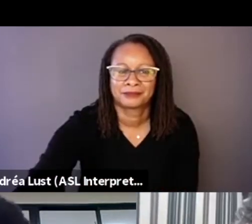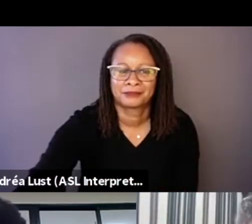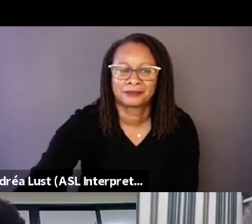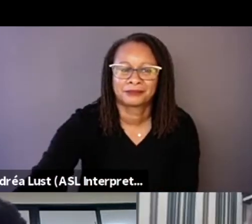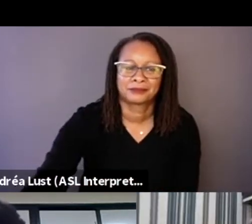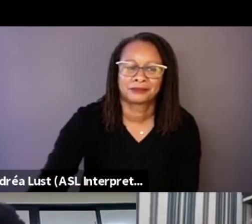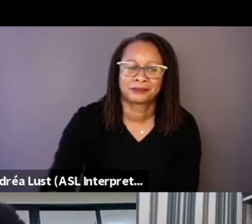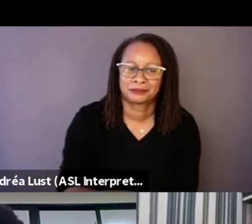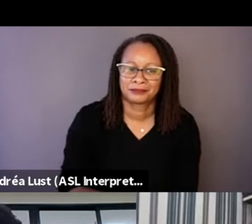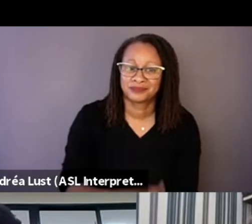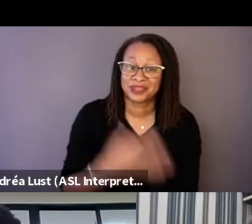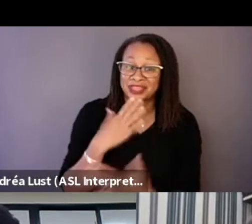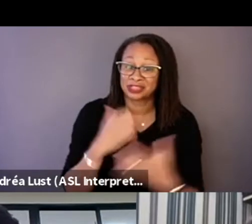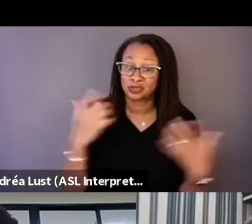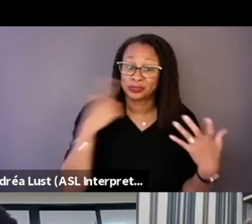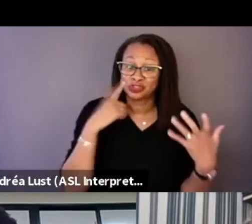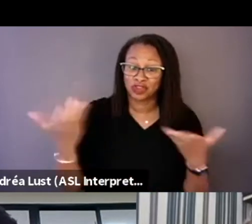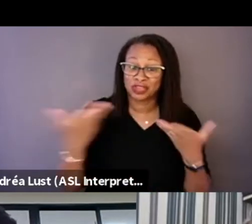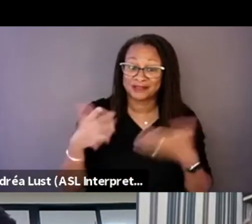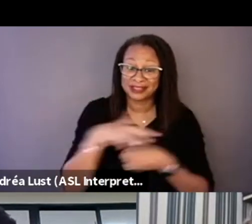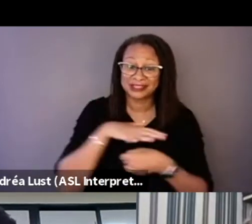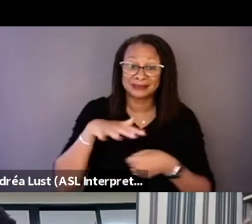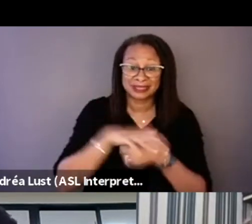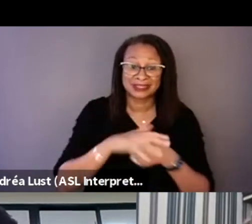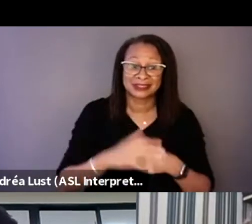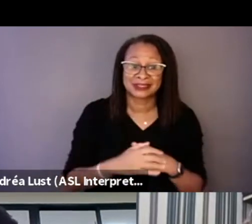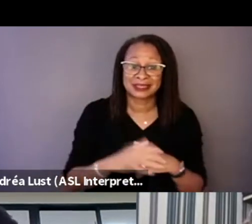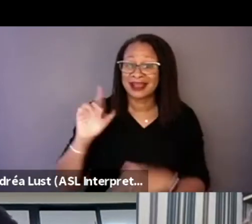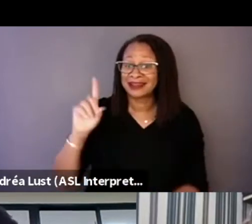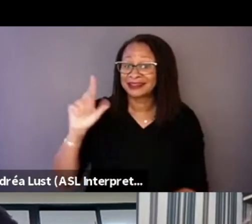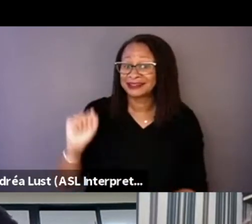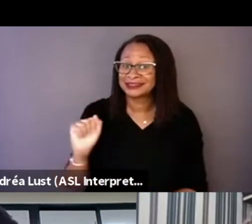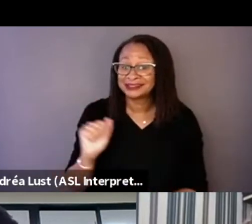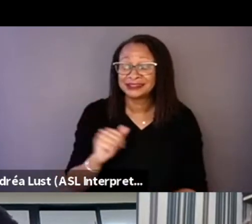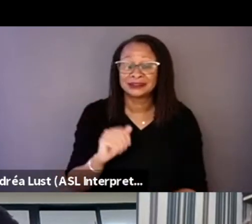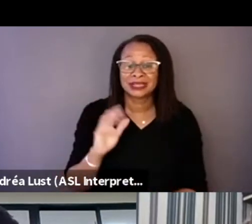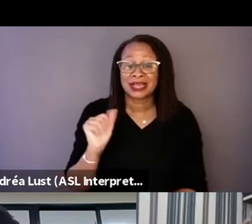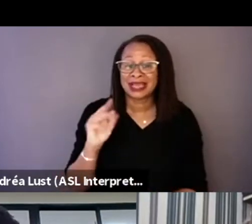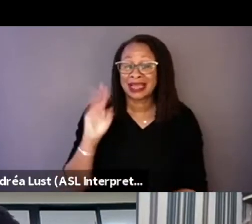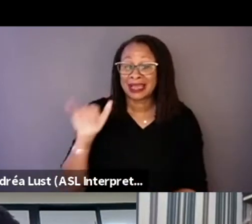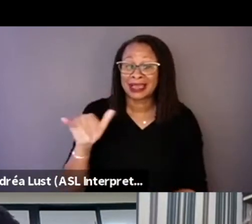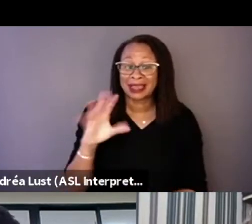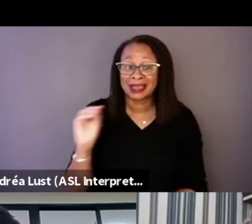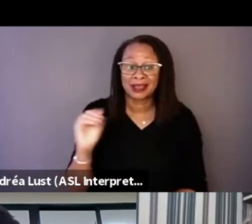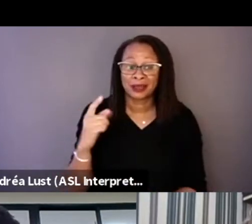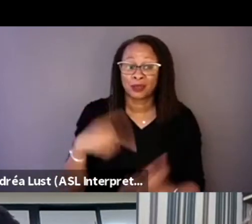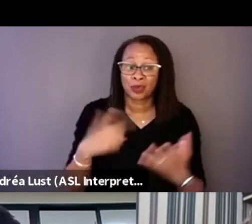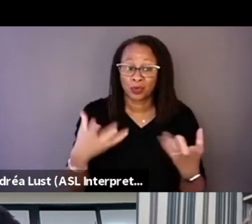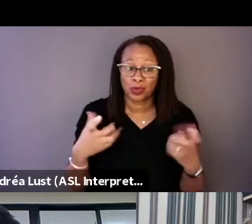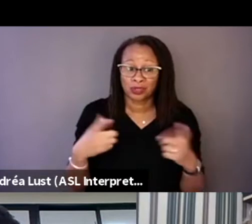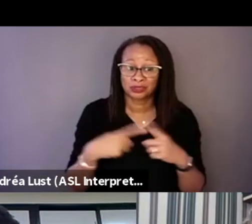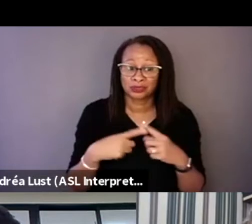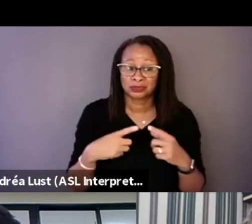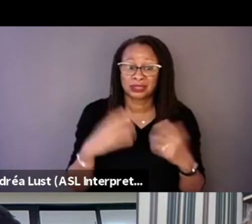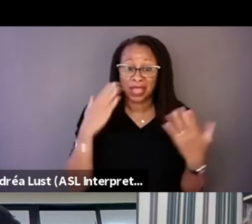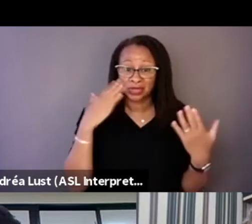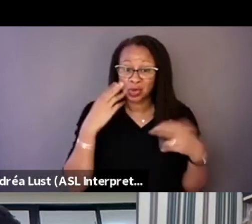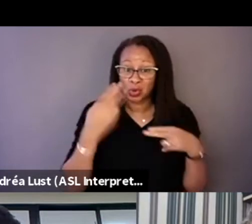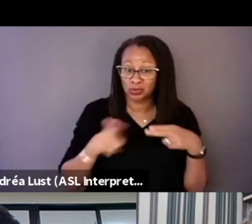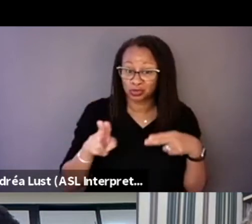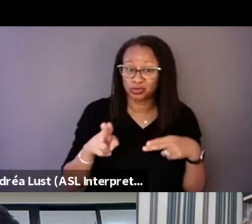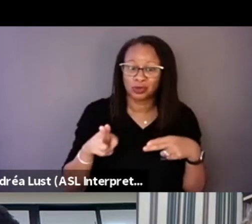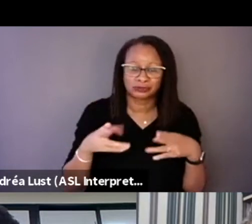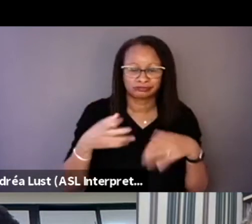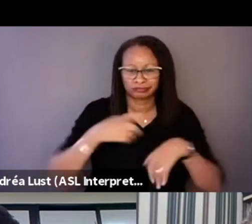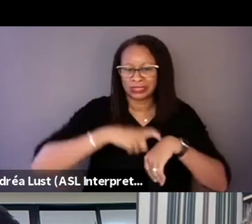So thank you all so much for giving this space, IDA and Amy. And what I wanted to, I know we are very short